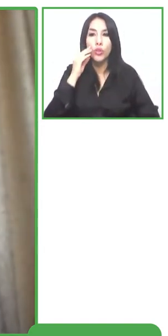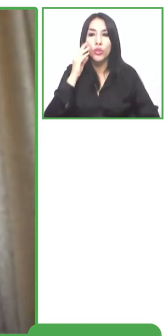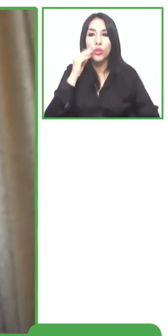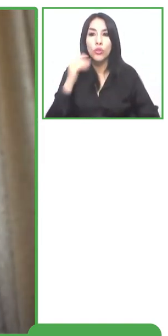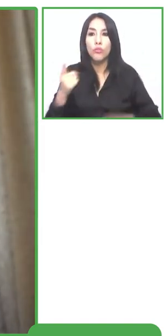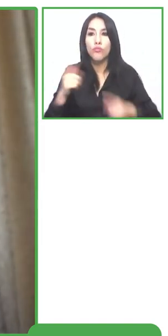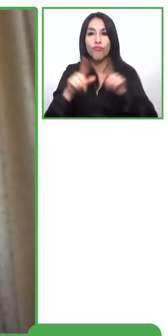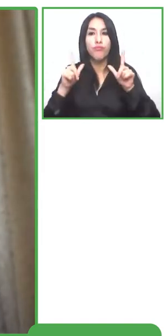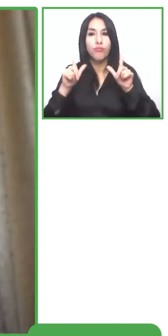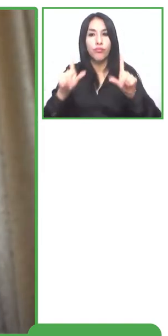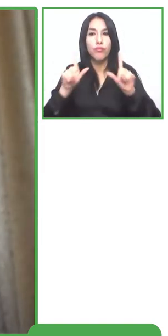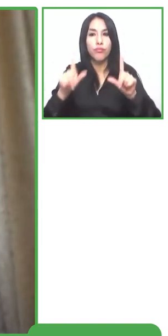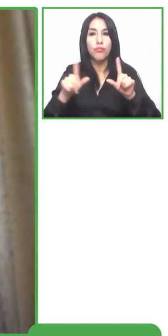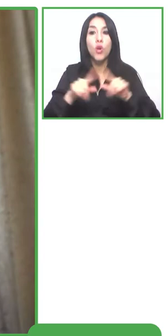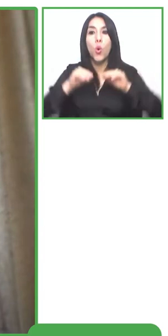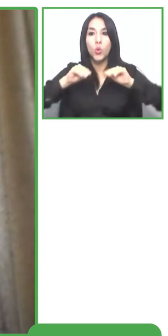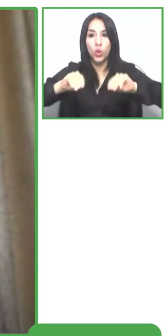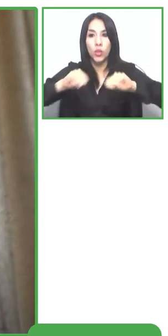education, and